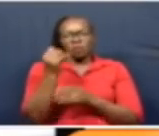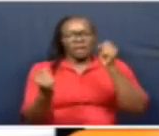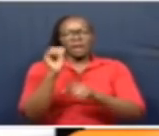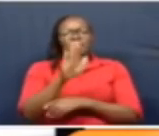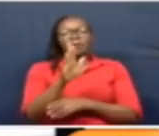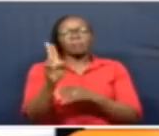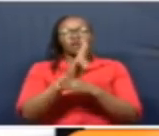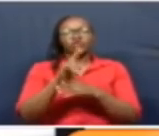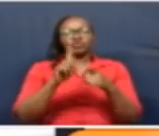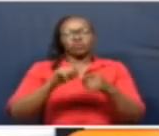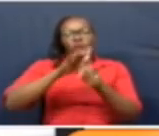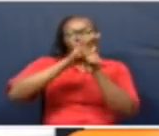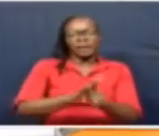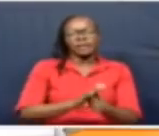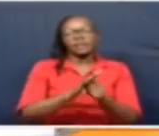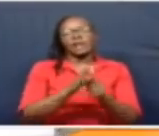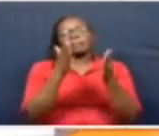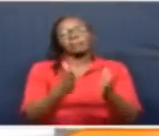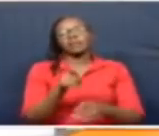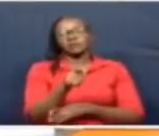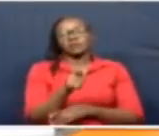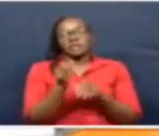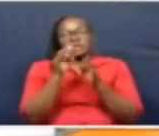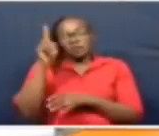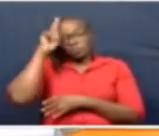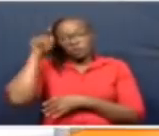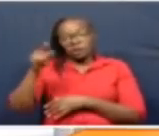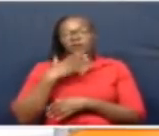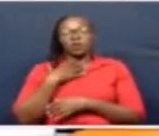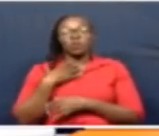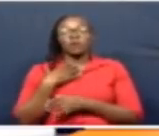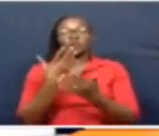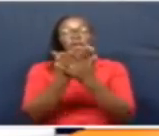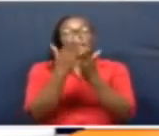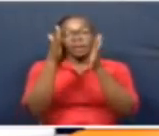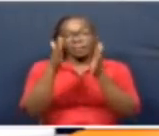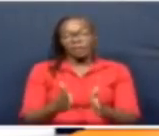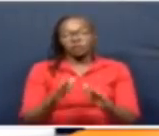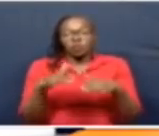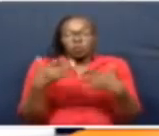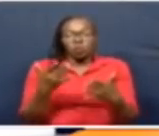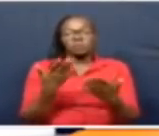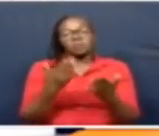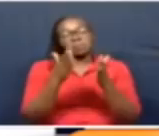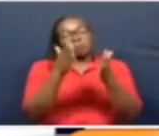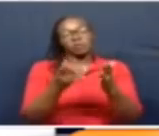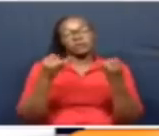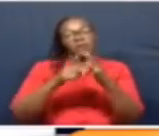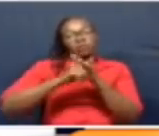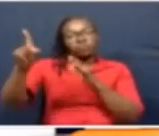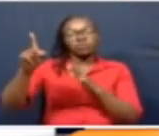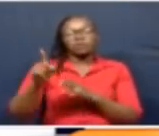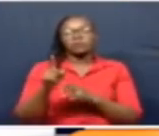to torture an innocent person. Even if the police intercept somebody and running away near the car, they should not even